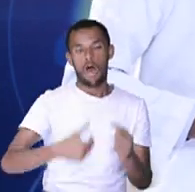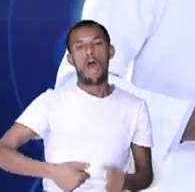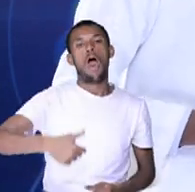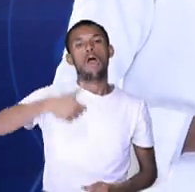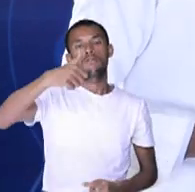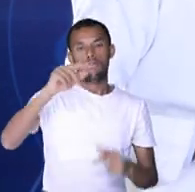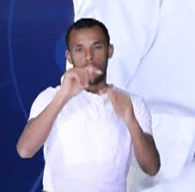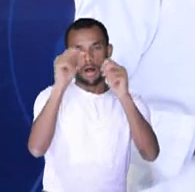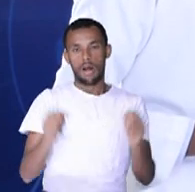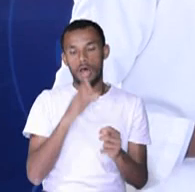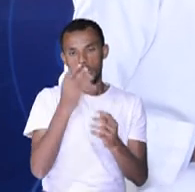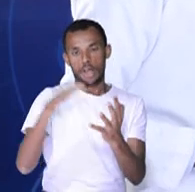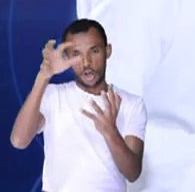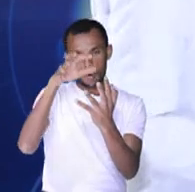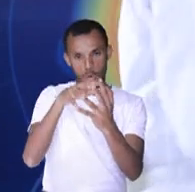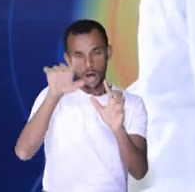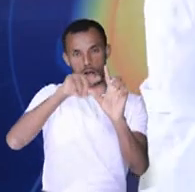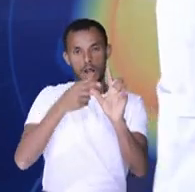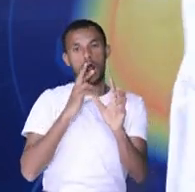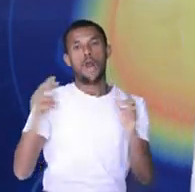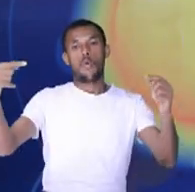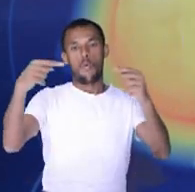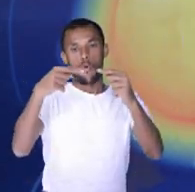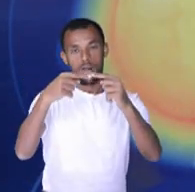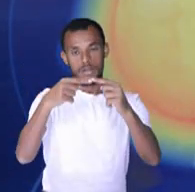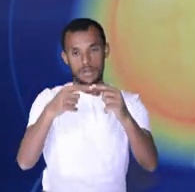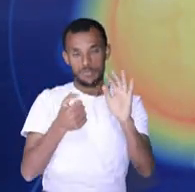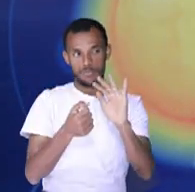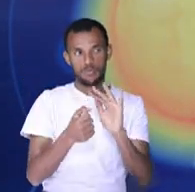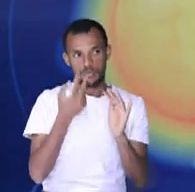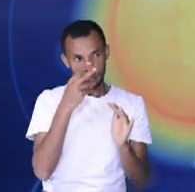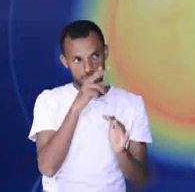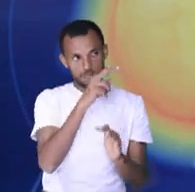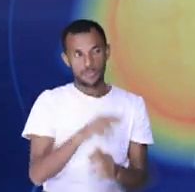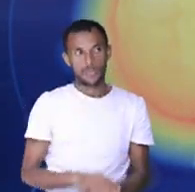another triangles and the included angles are congruent. Here look this one.